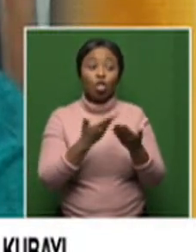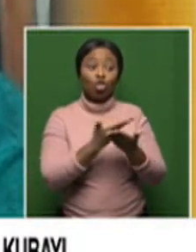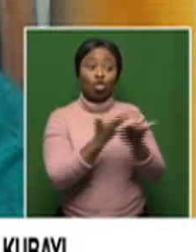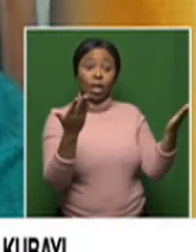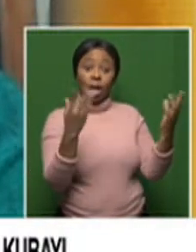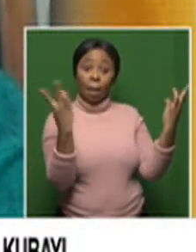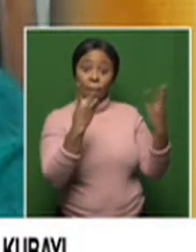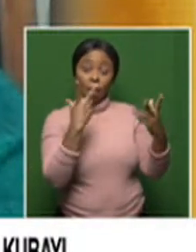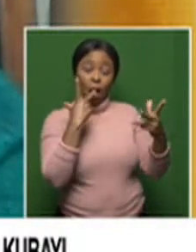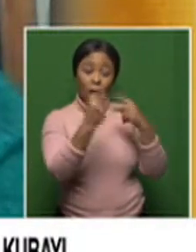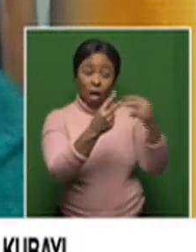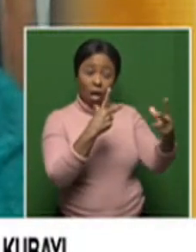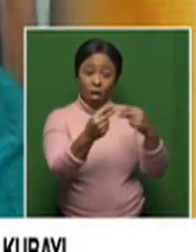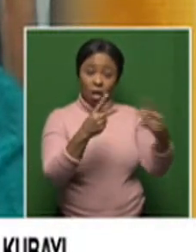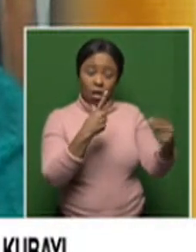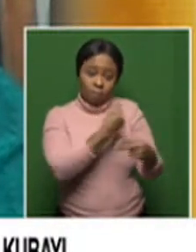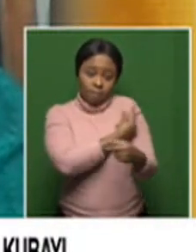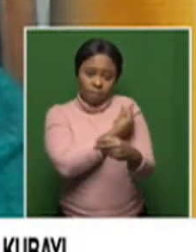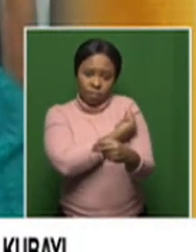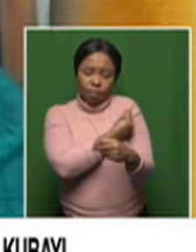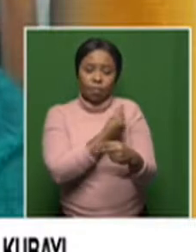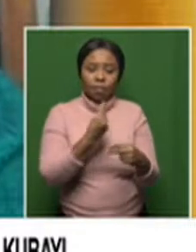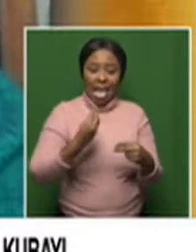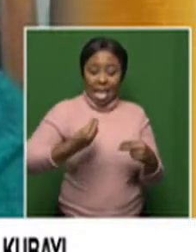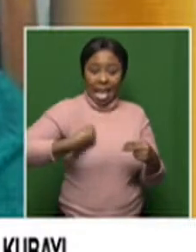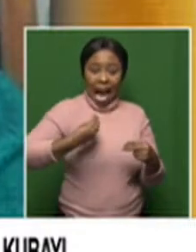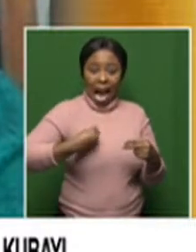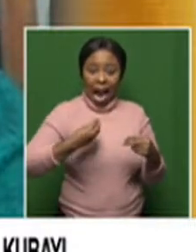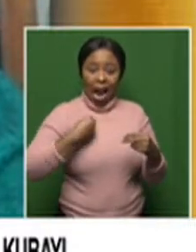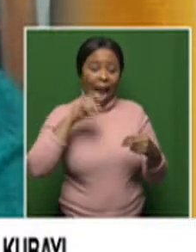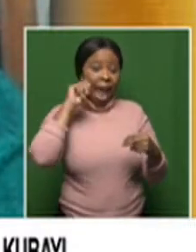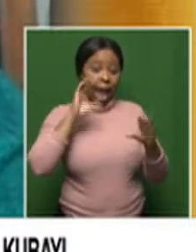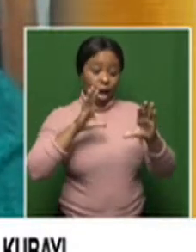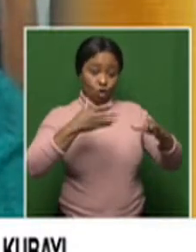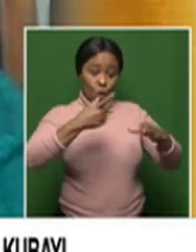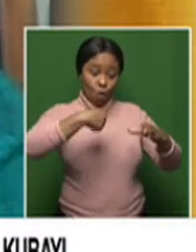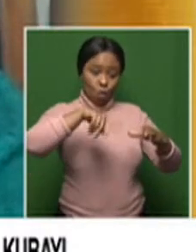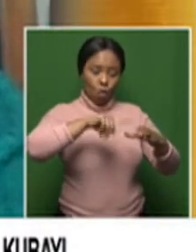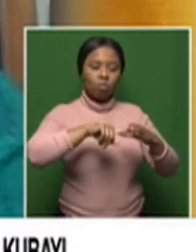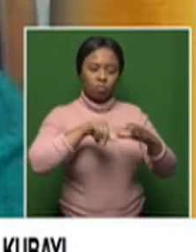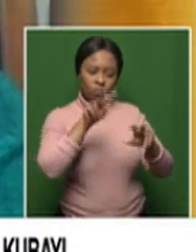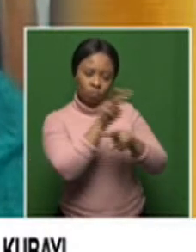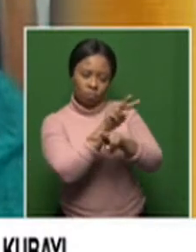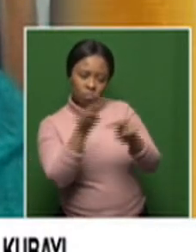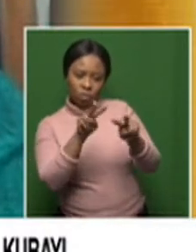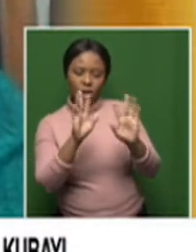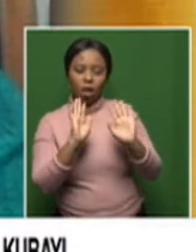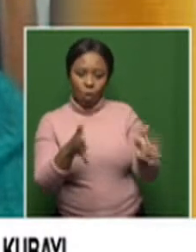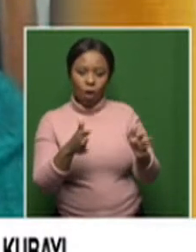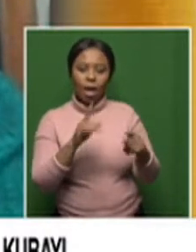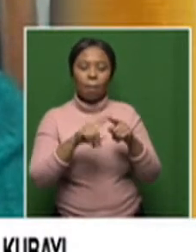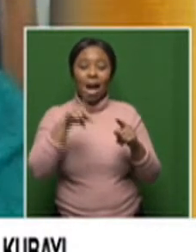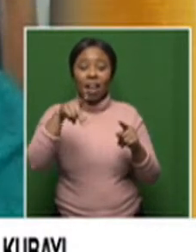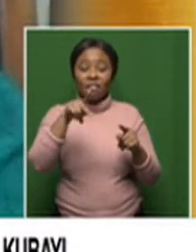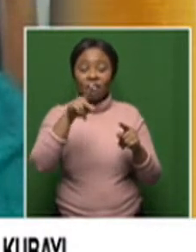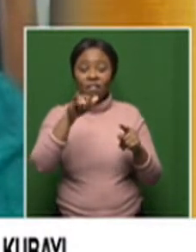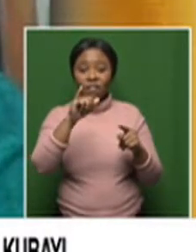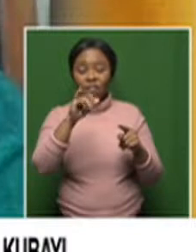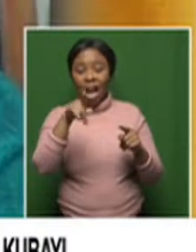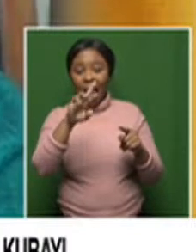population in those younger age groups. Pfizer is still considered safe and